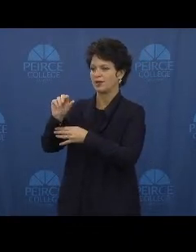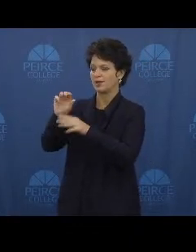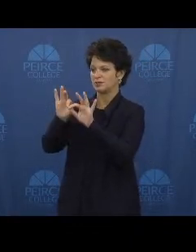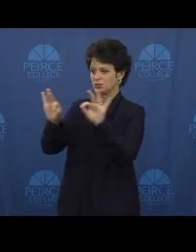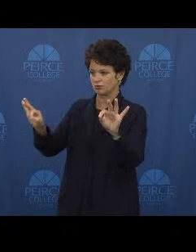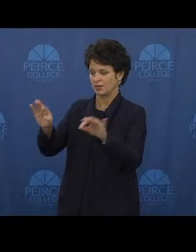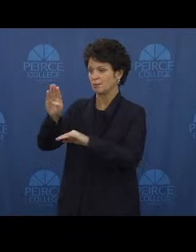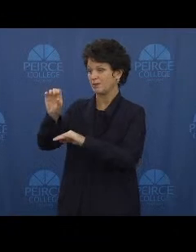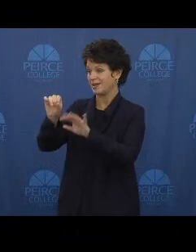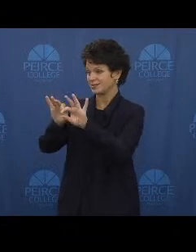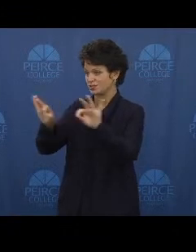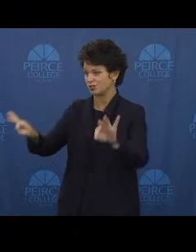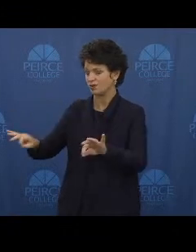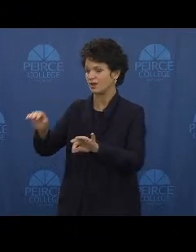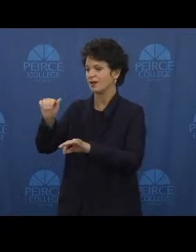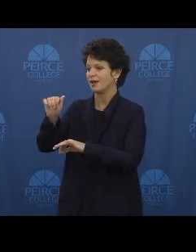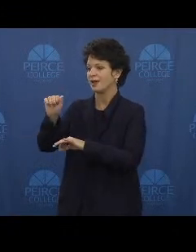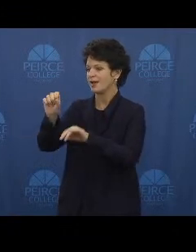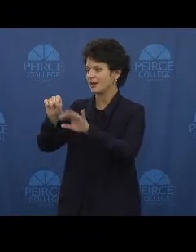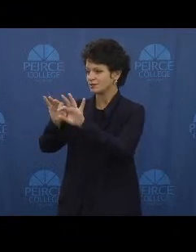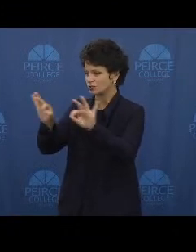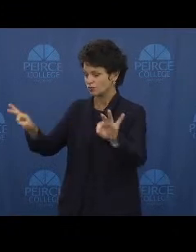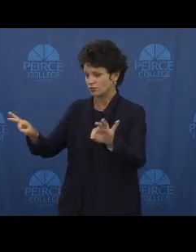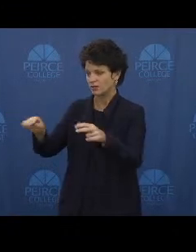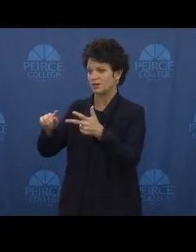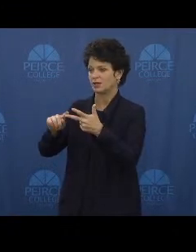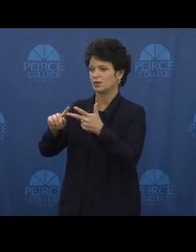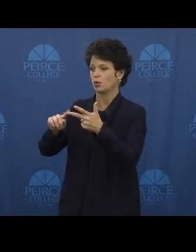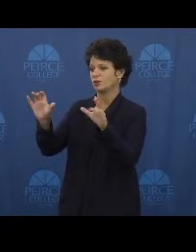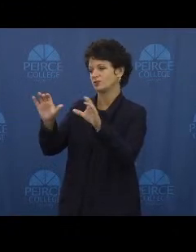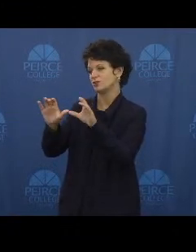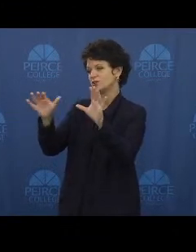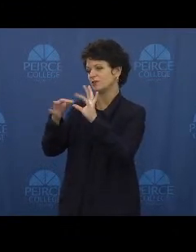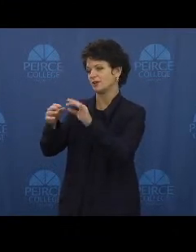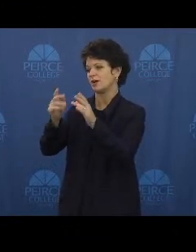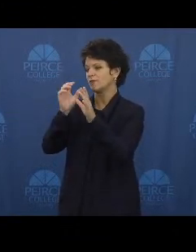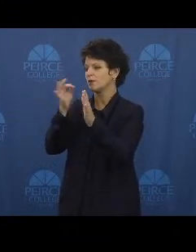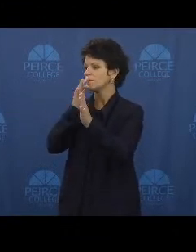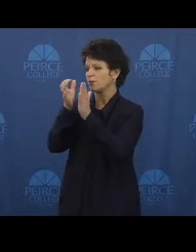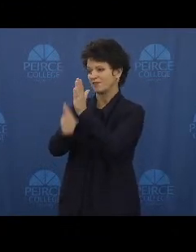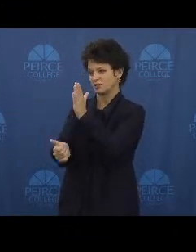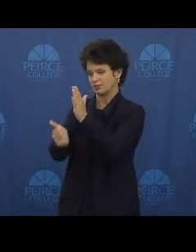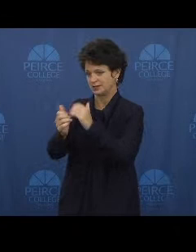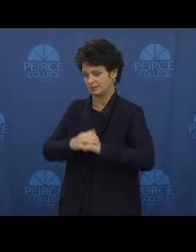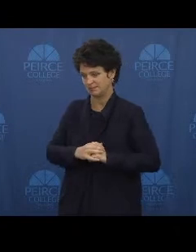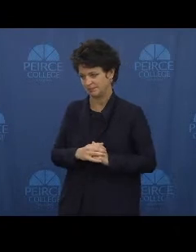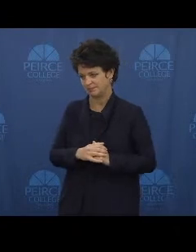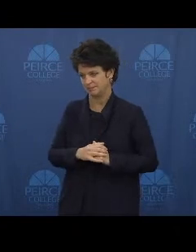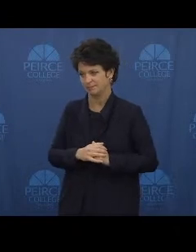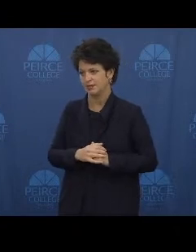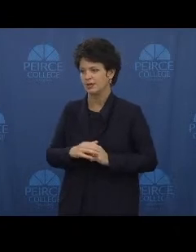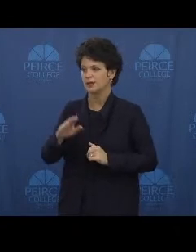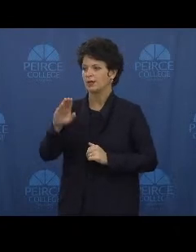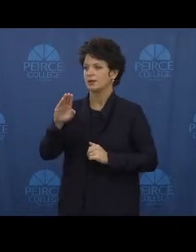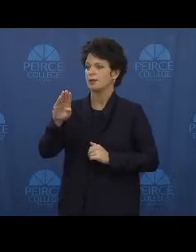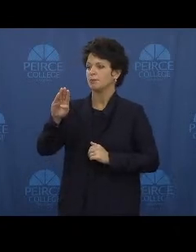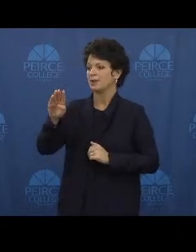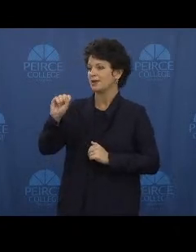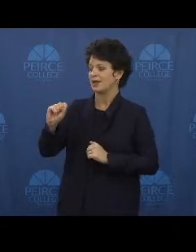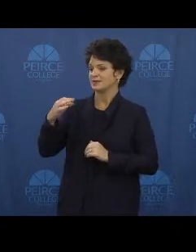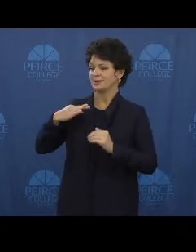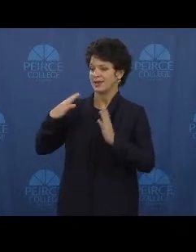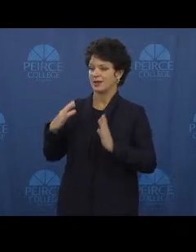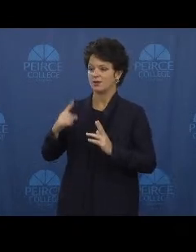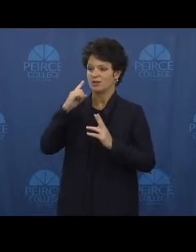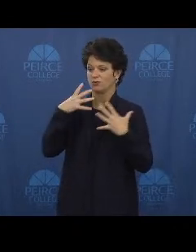degree, Associate in Science degree, or the Certificate of Proficiency. The Bachelor of Science